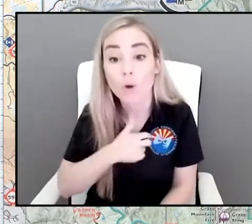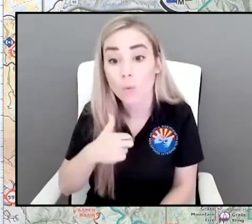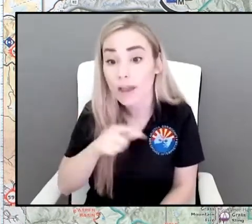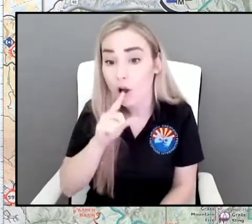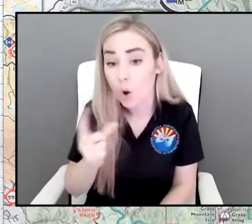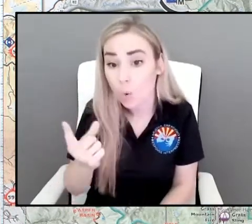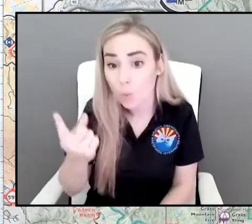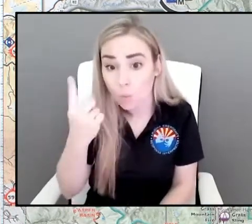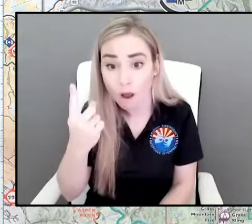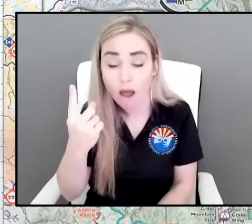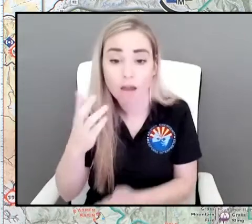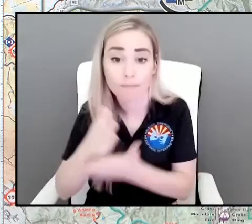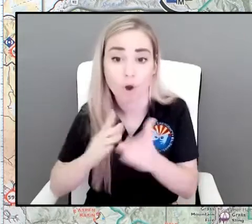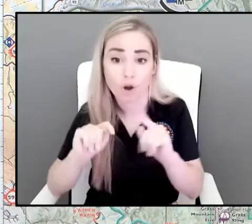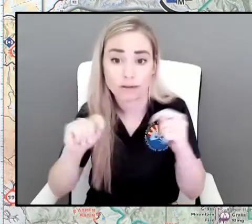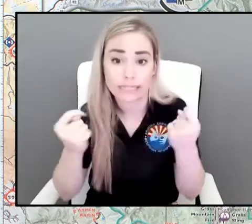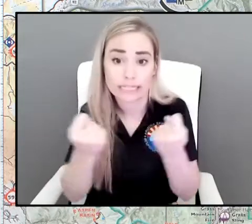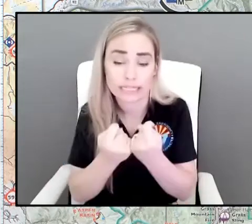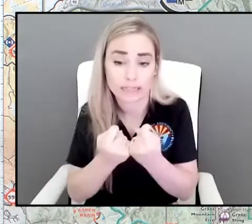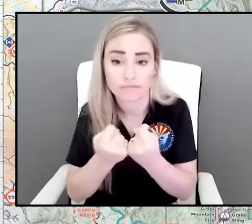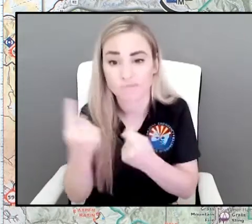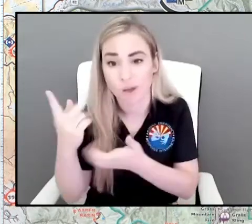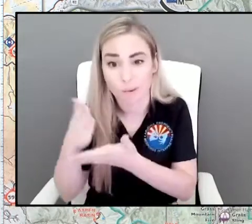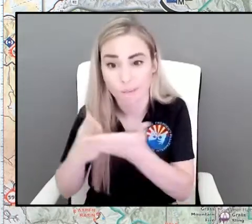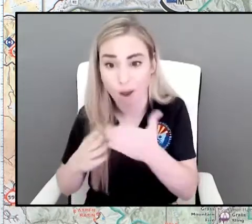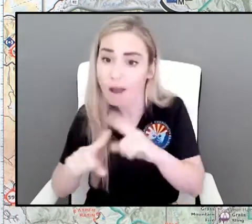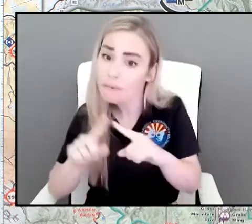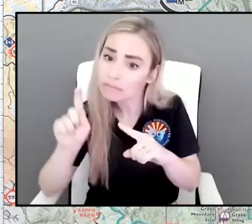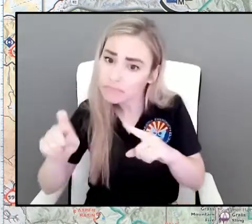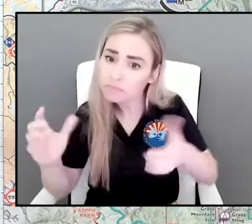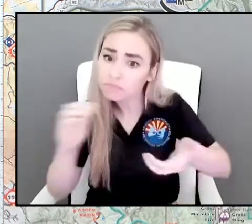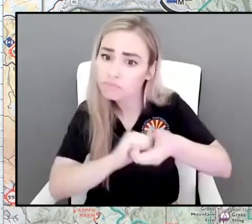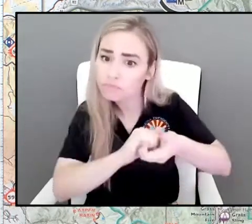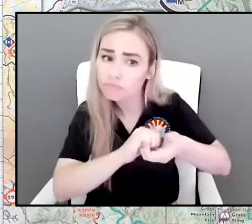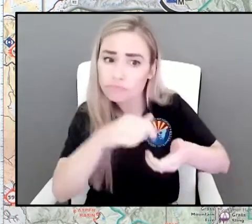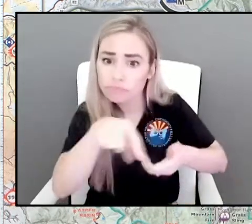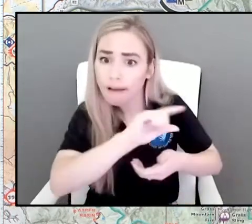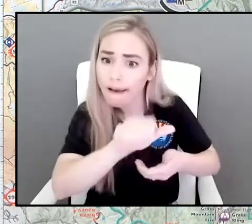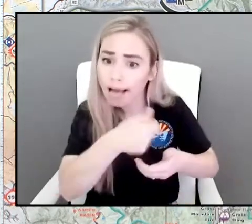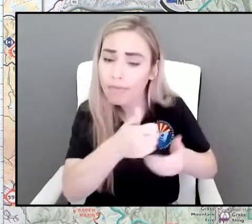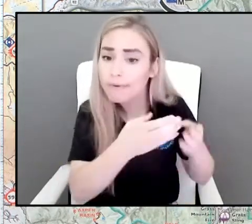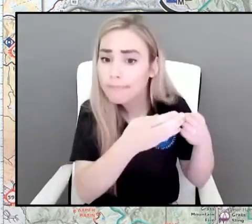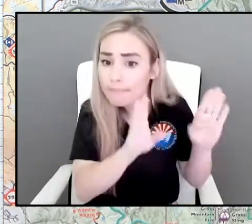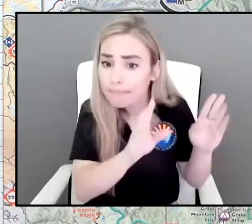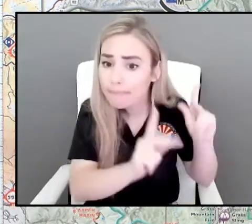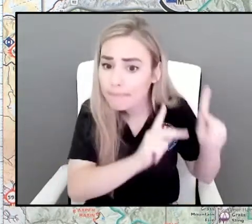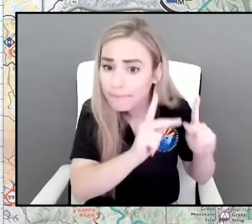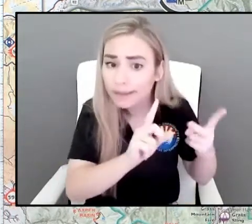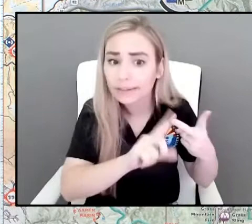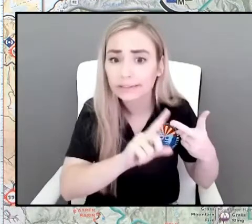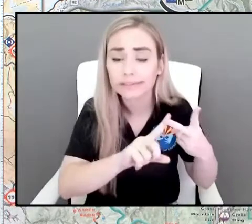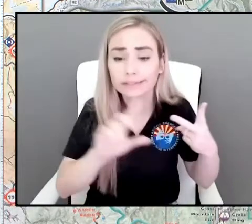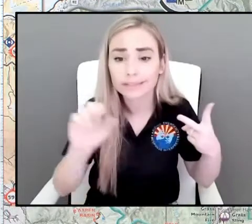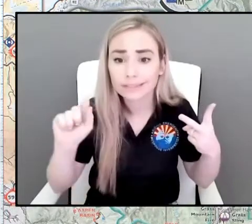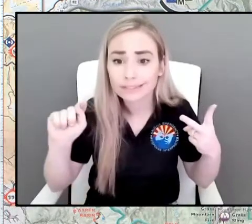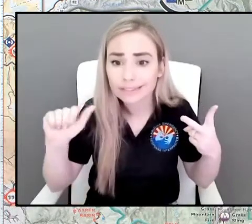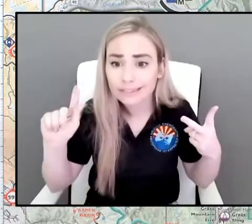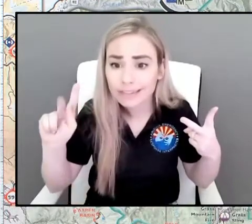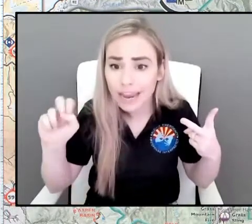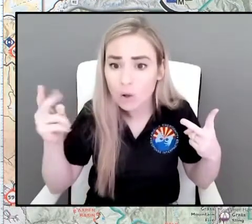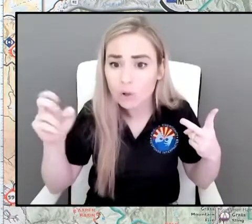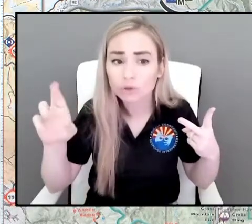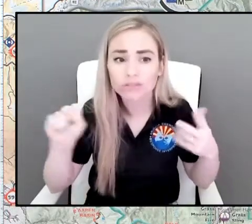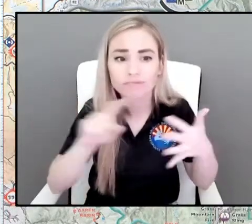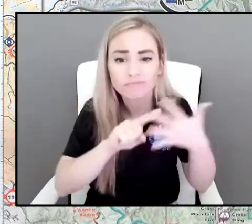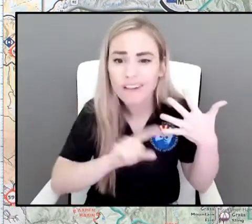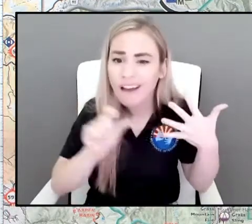recovery team, and we couldn't do it without the rest of our public, stakeholders, and everyone else that we're working with. So I just